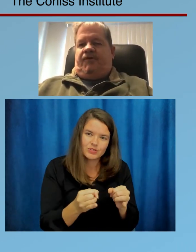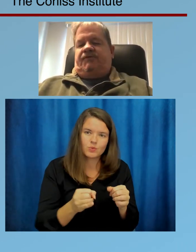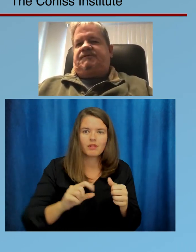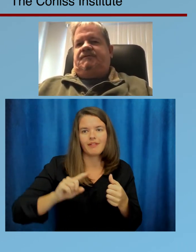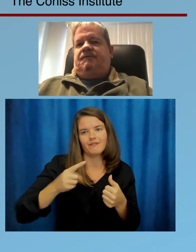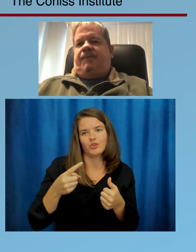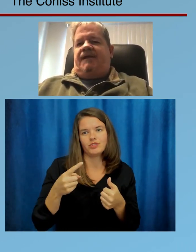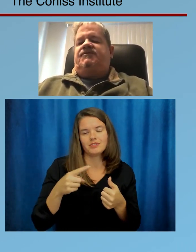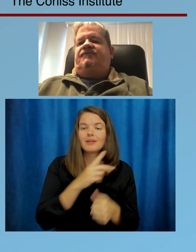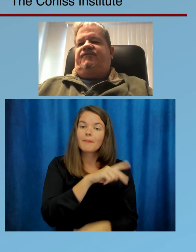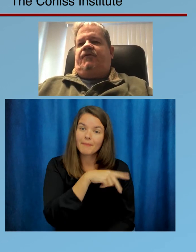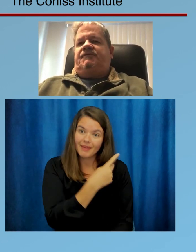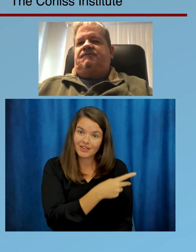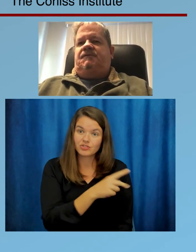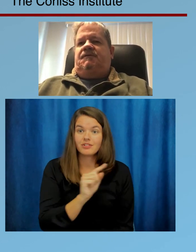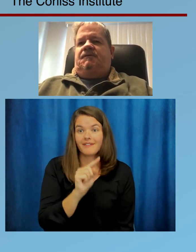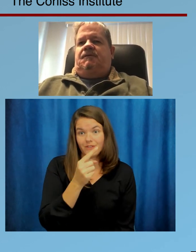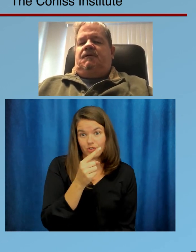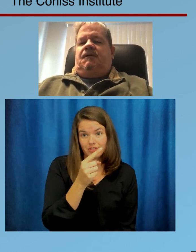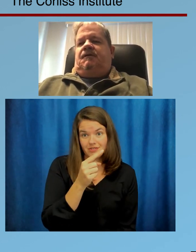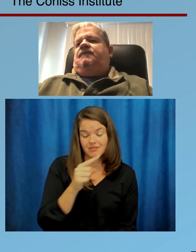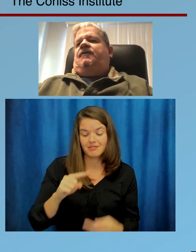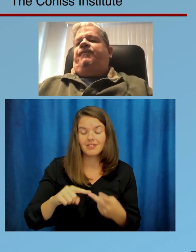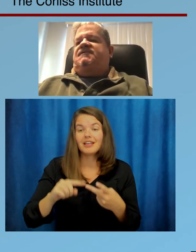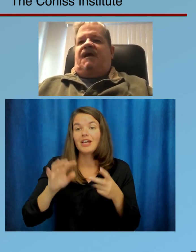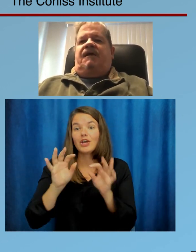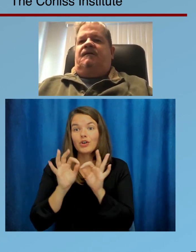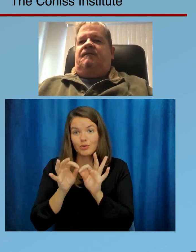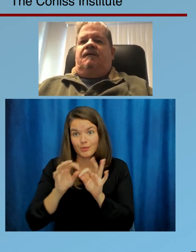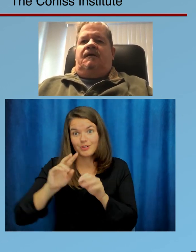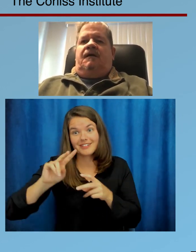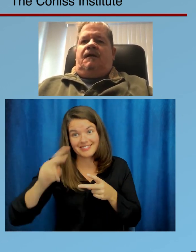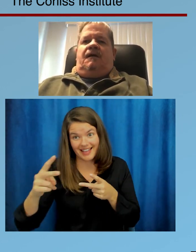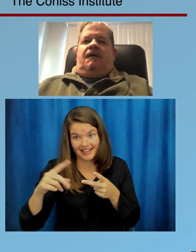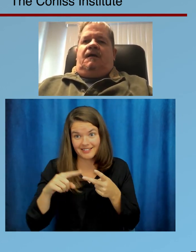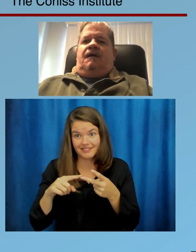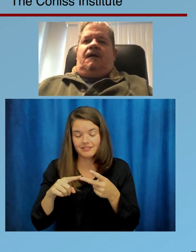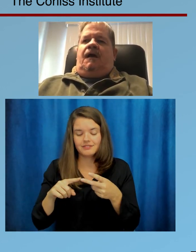individual first, patient first, interpreter second,